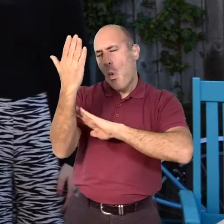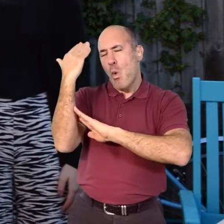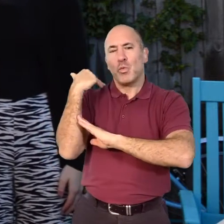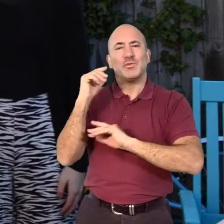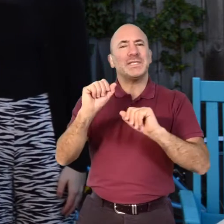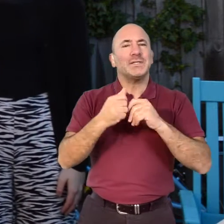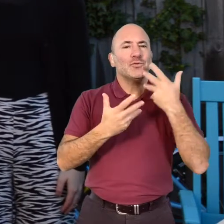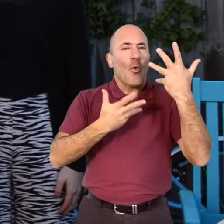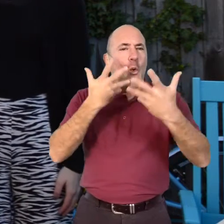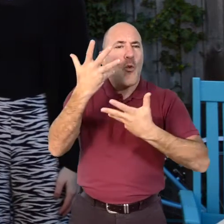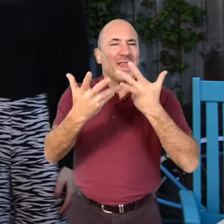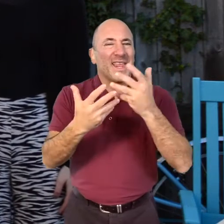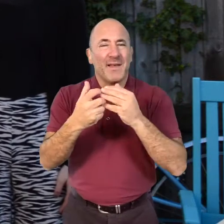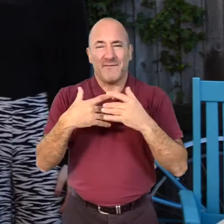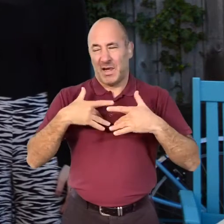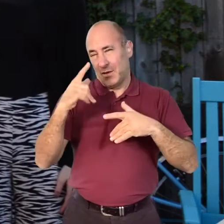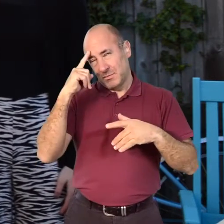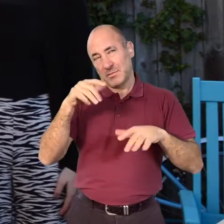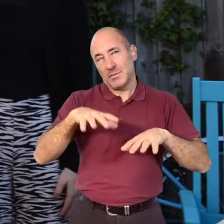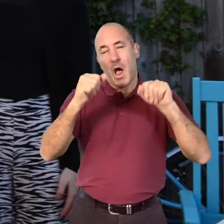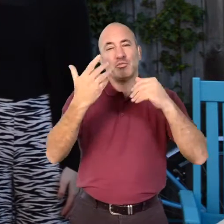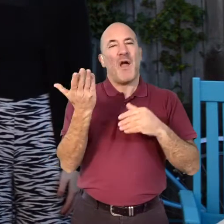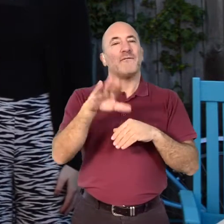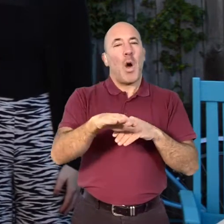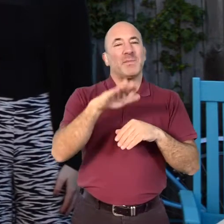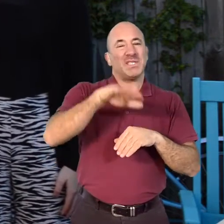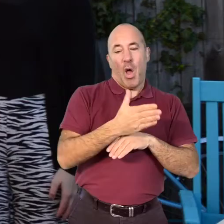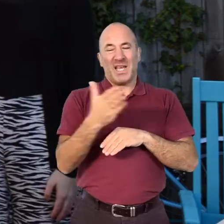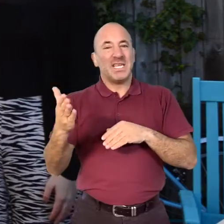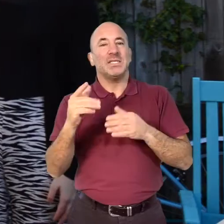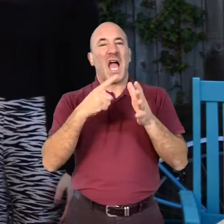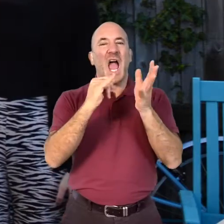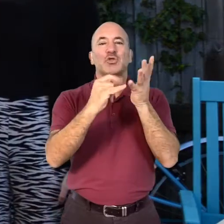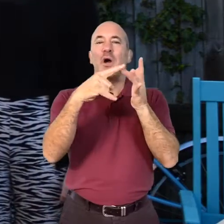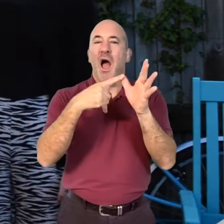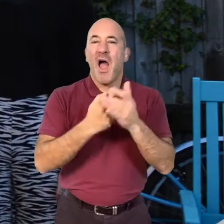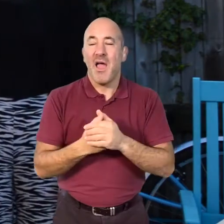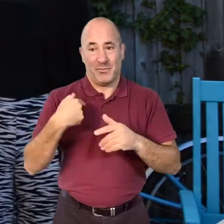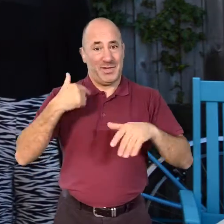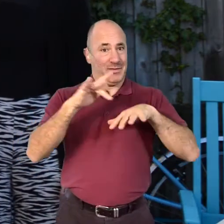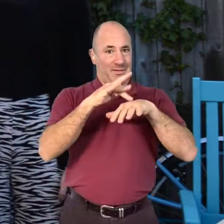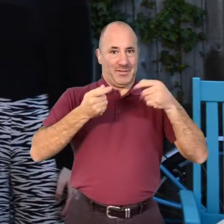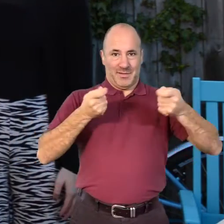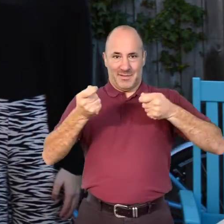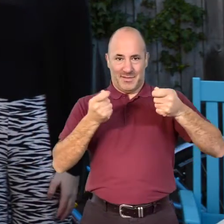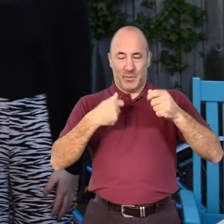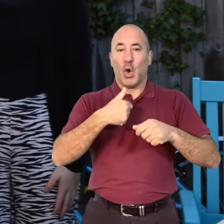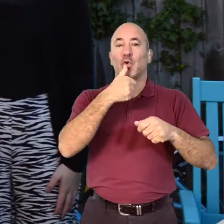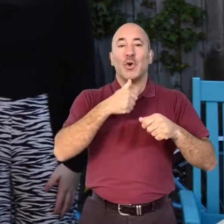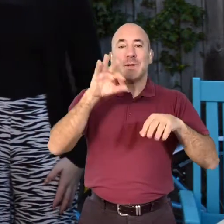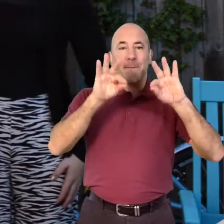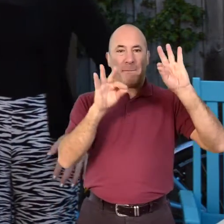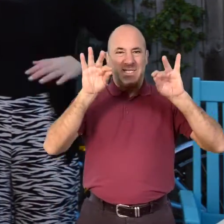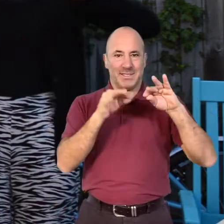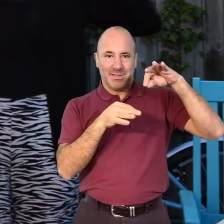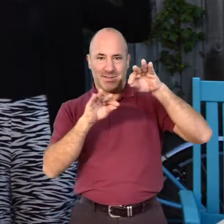of storytelling that's thought to have originated in Southeast Asia. We're playwrights, and when we use shadow puppets,